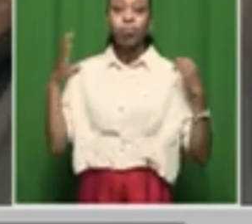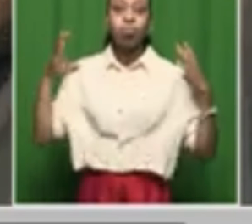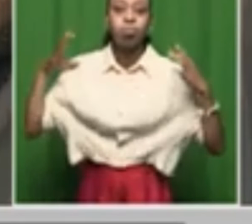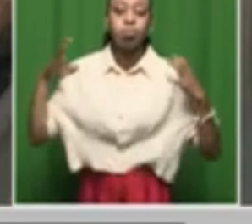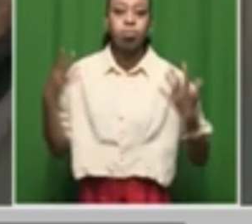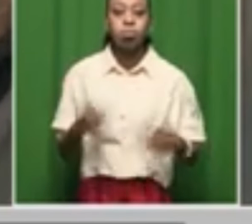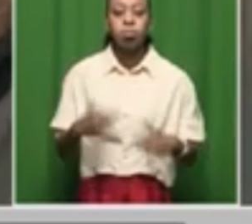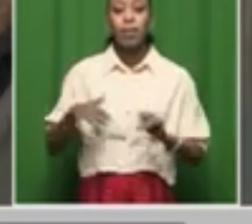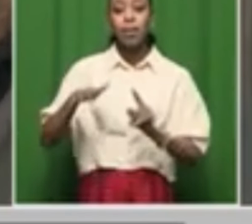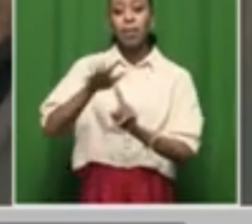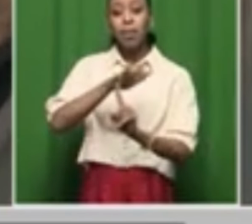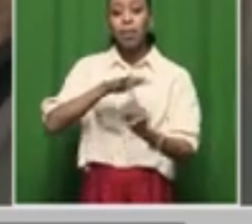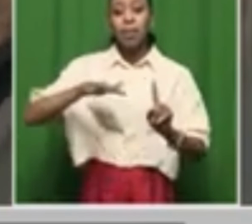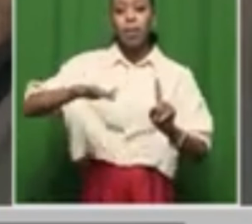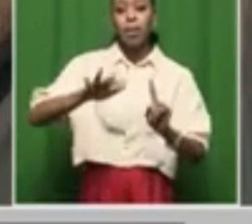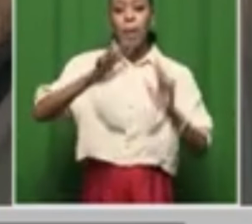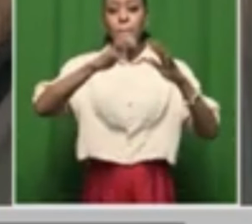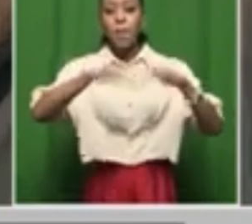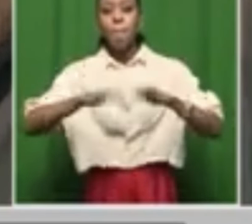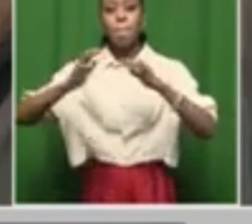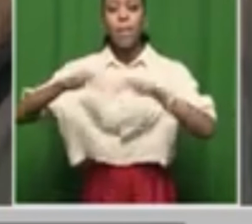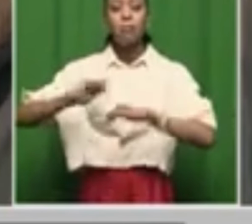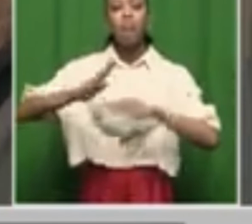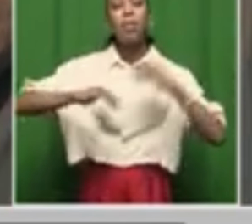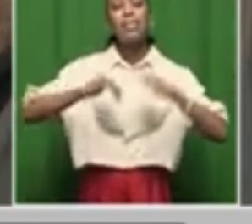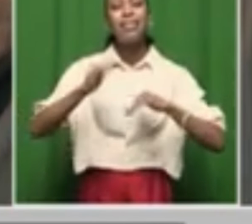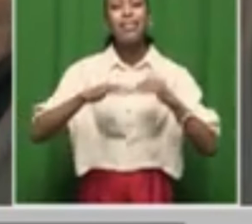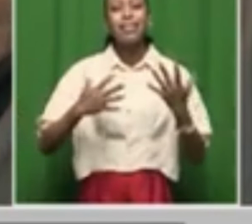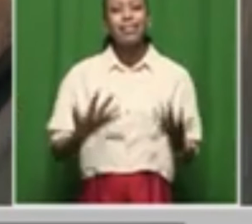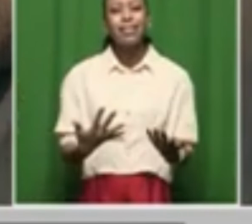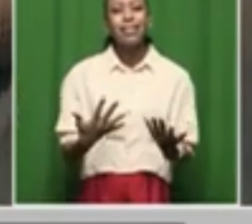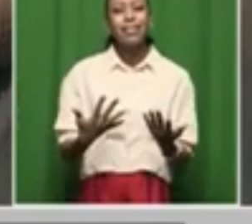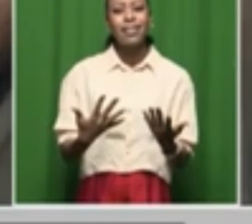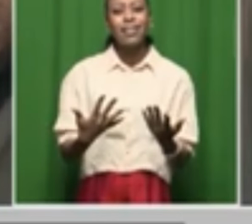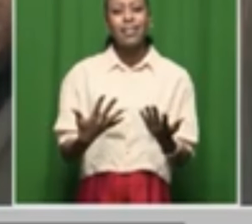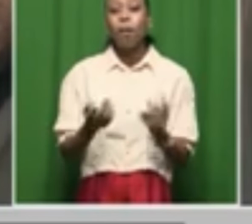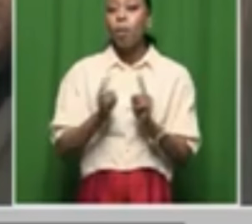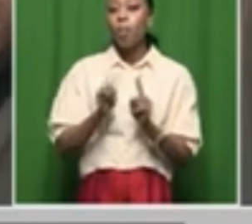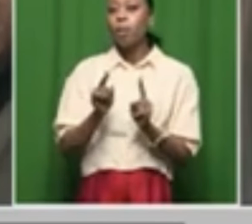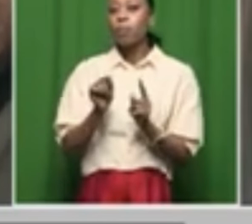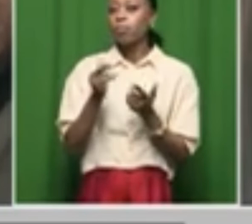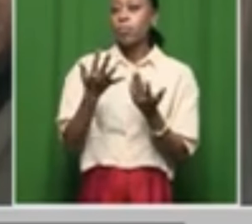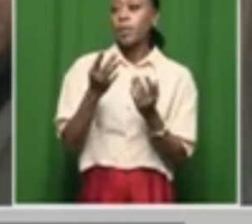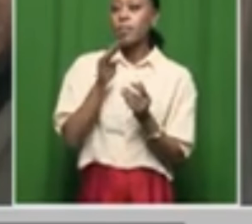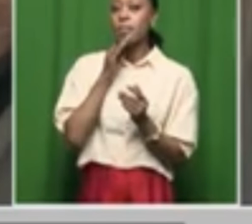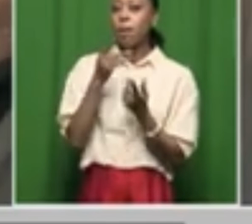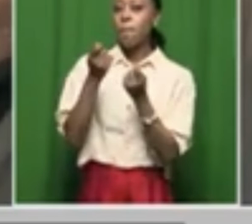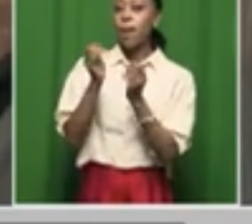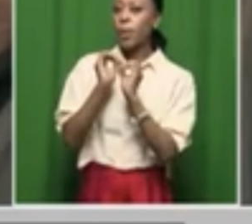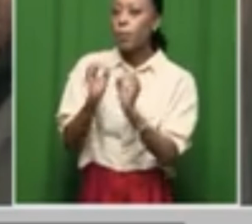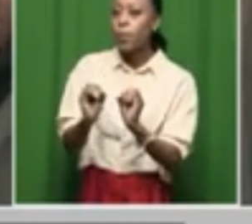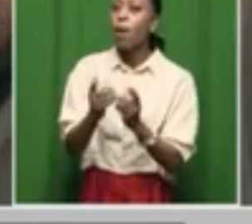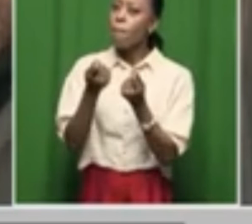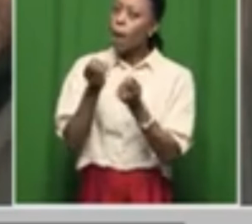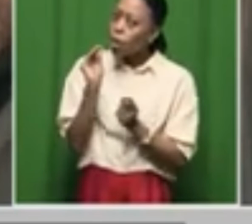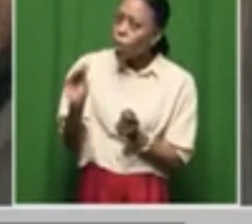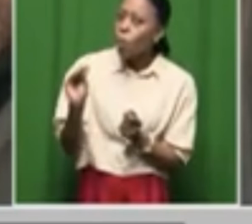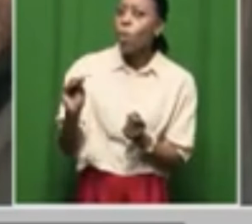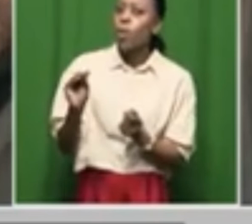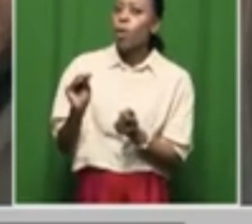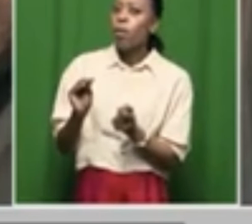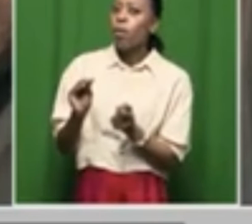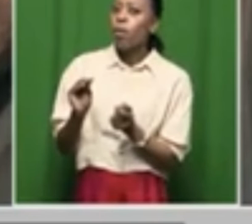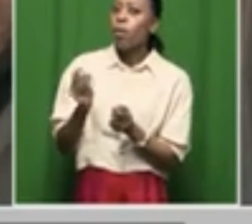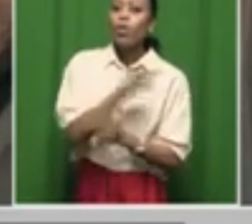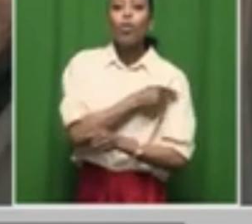overworked, the facilities are falling apart. And there is not a cause for the fact that there isn't money. There is money going into the